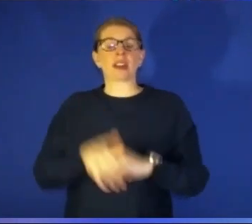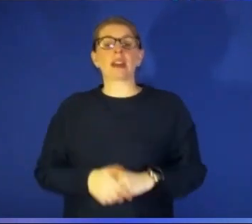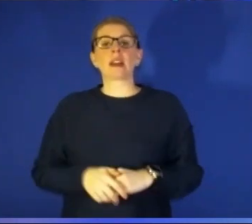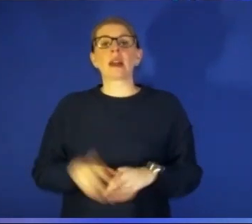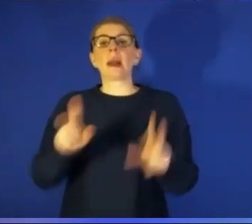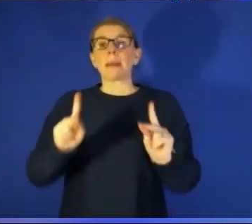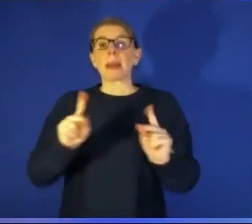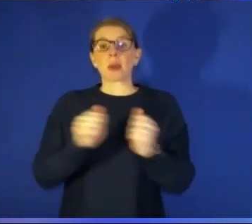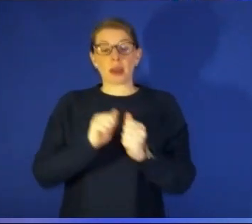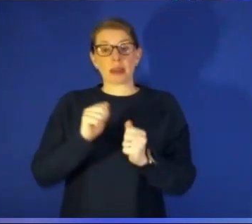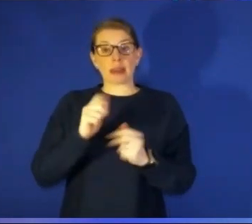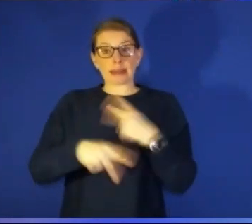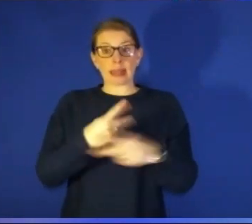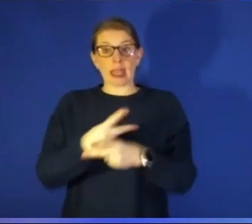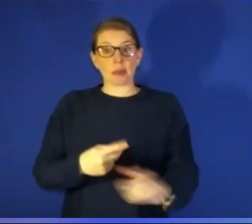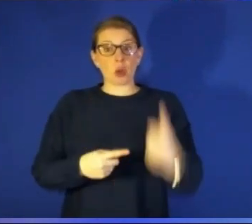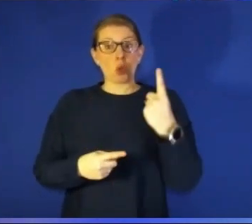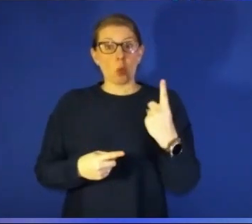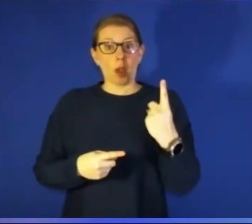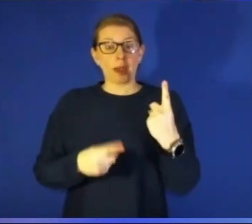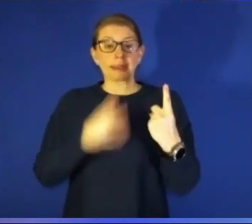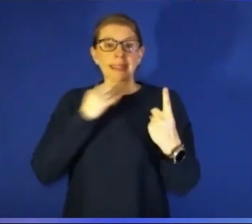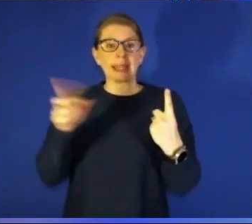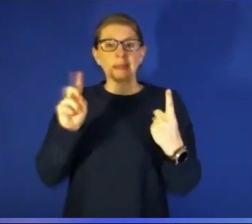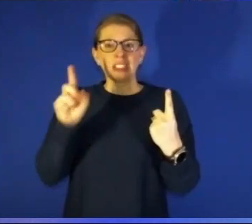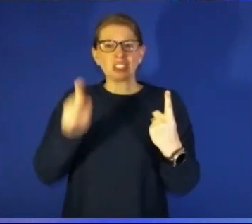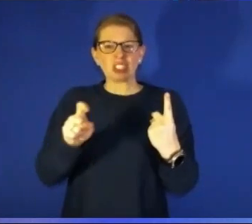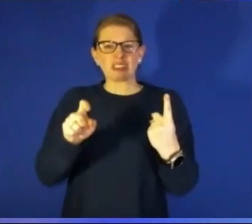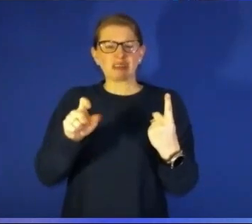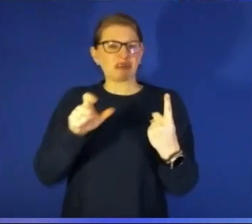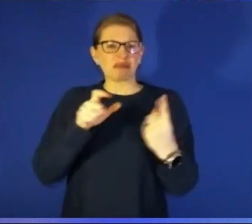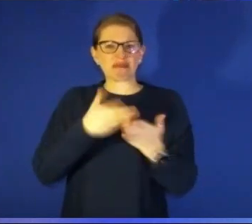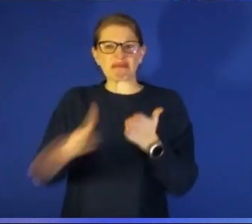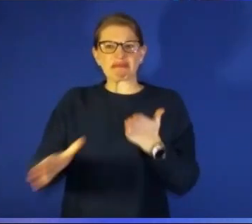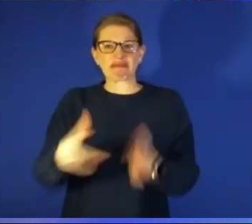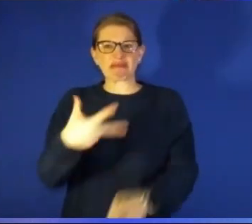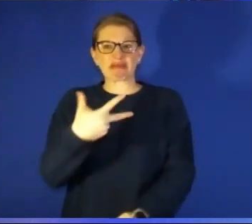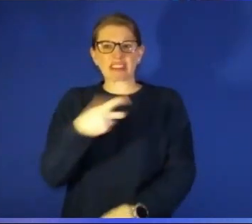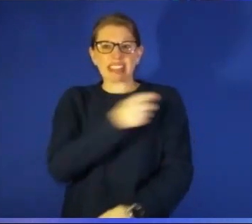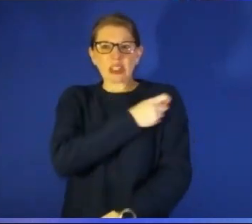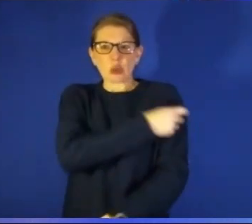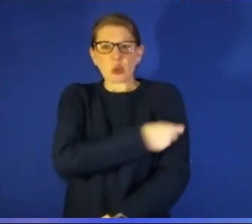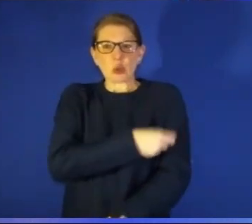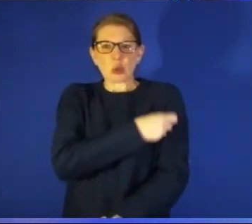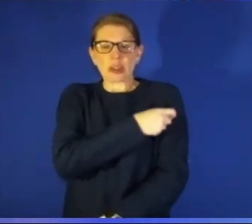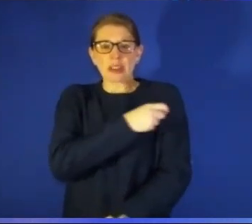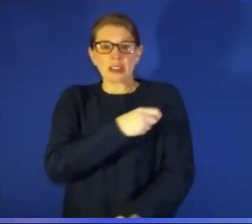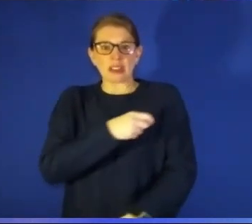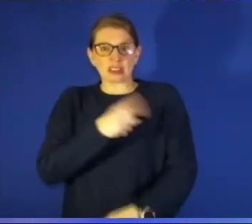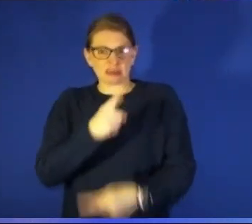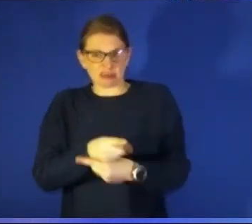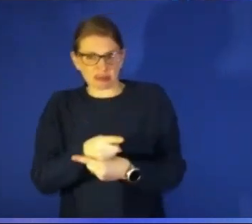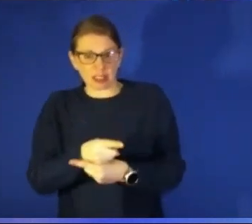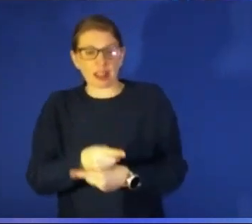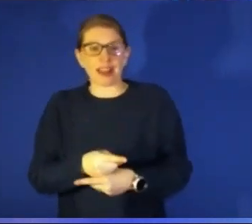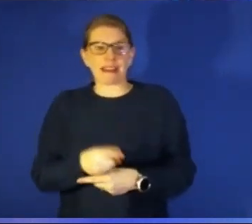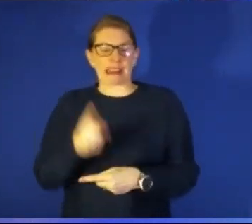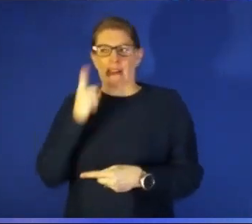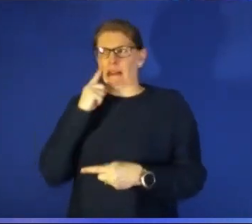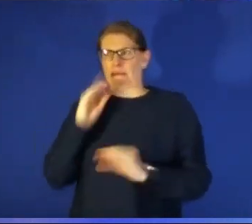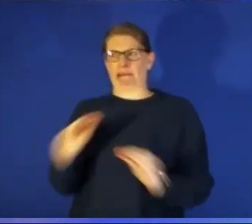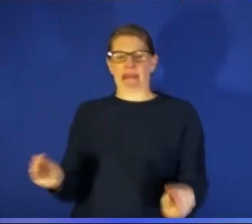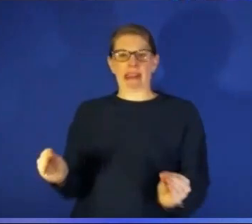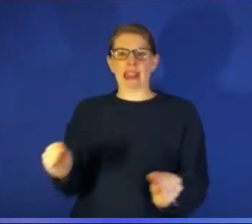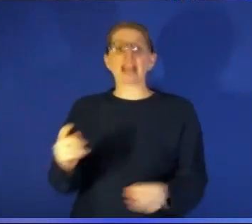type 1 diabetes should not get tattoos. Is that true? Have you heard of this? No. No. So you can get tatted